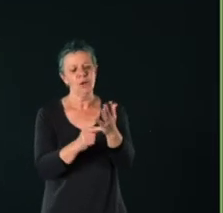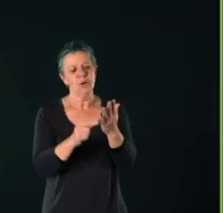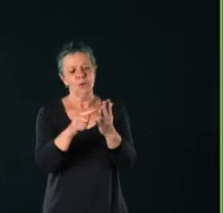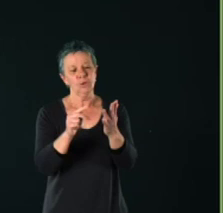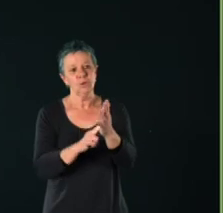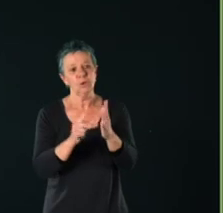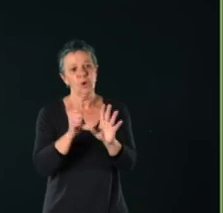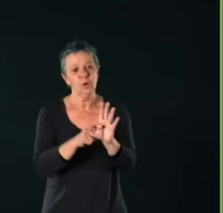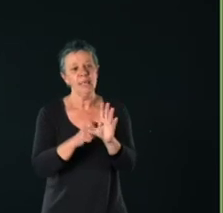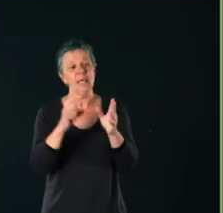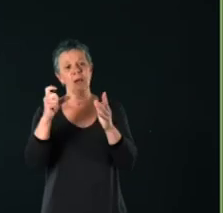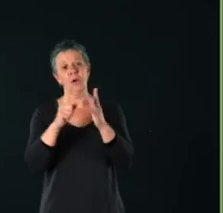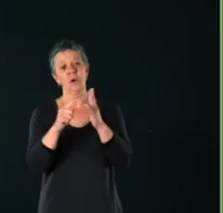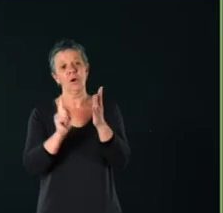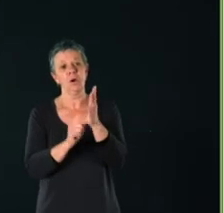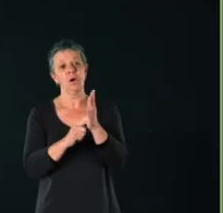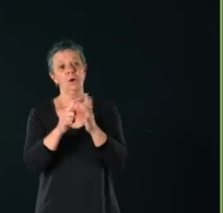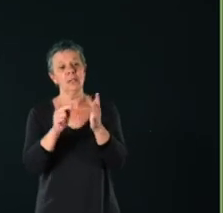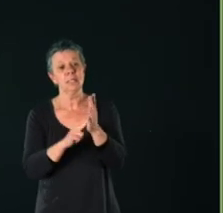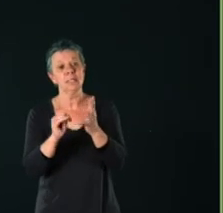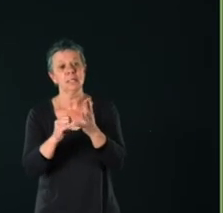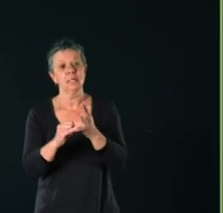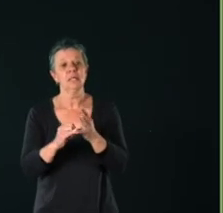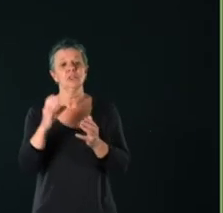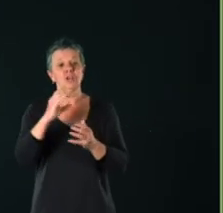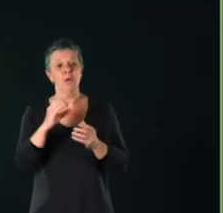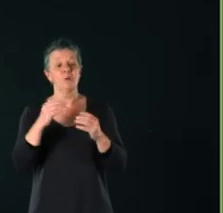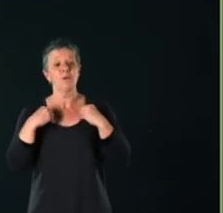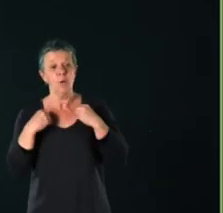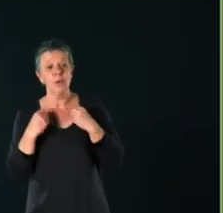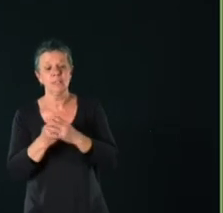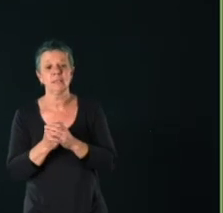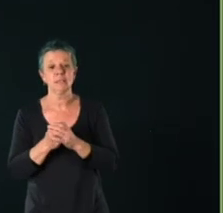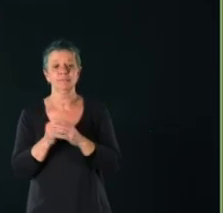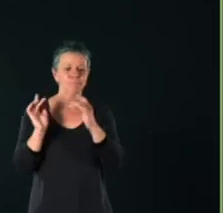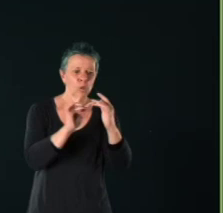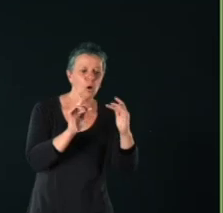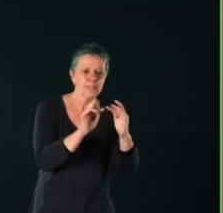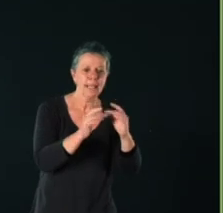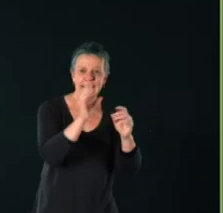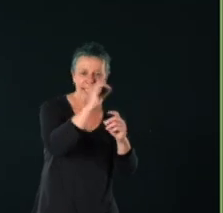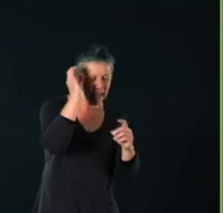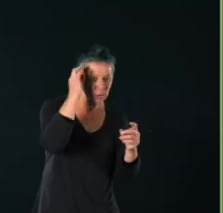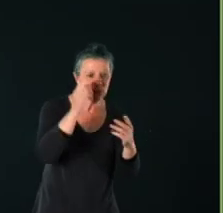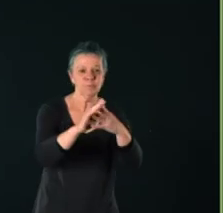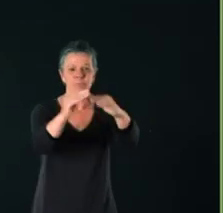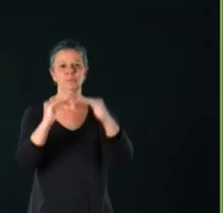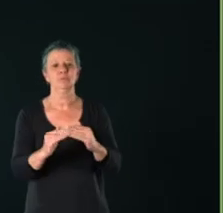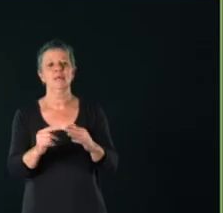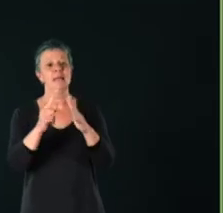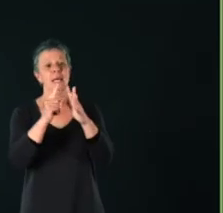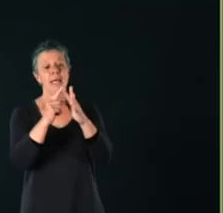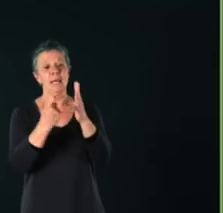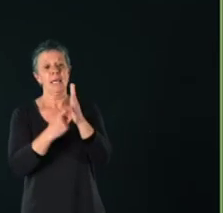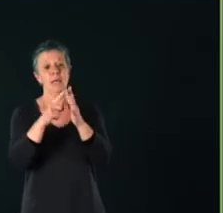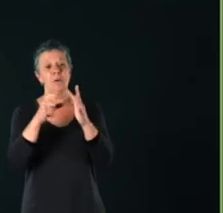in touch with the council and a number of the candidates down here. Eric Adams and